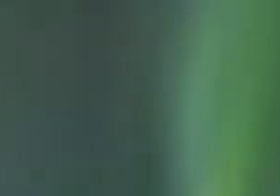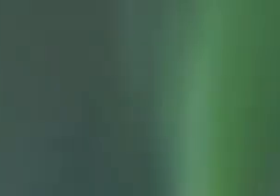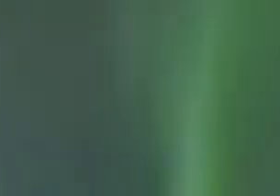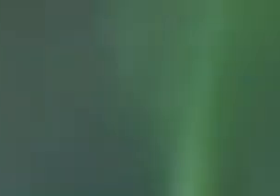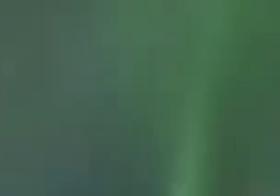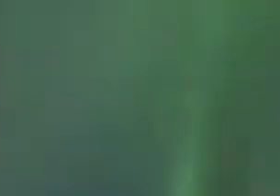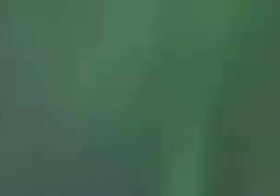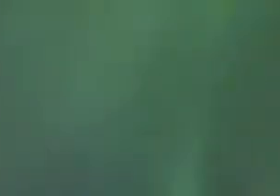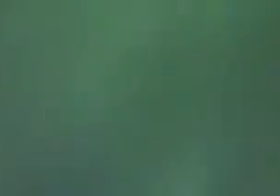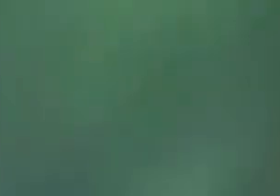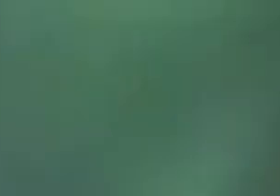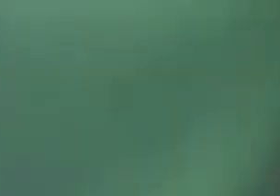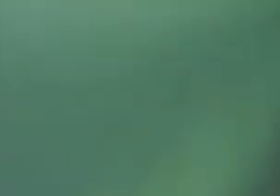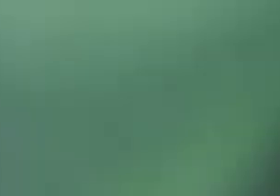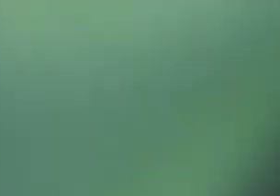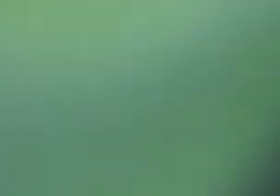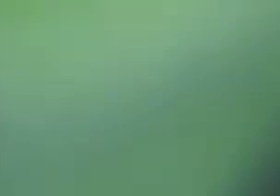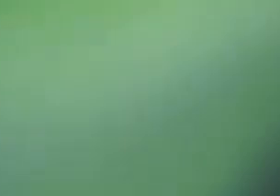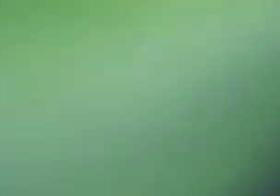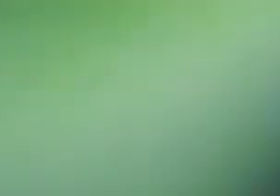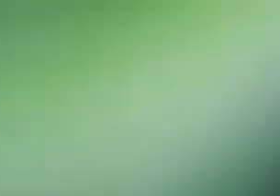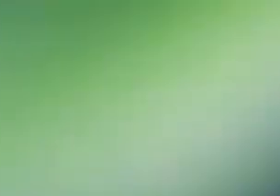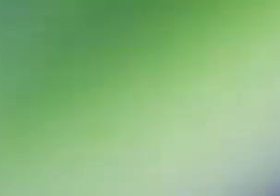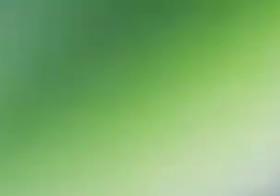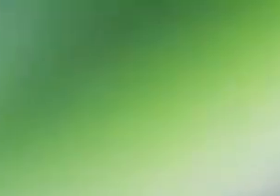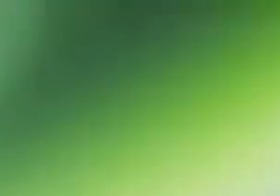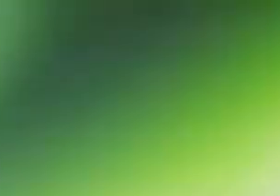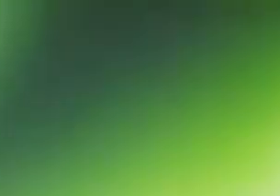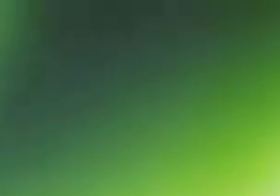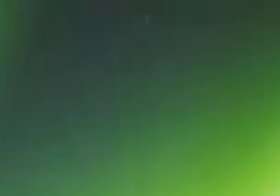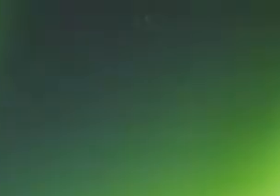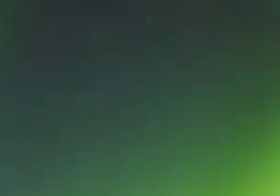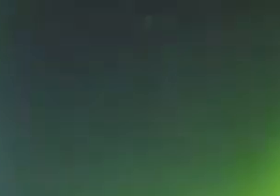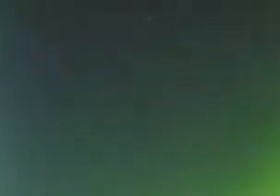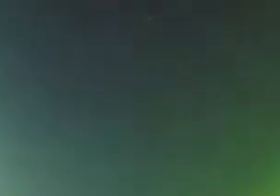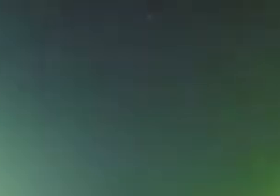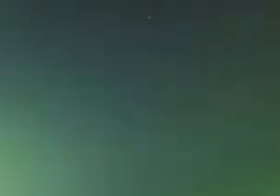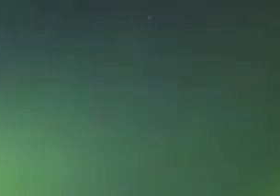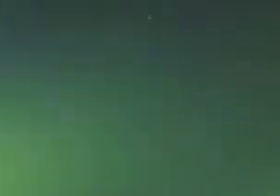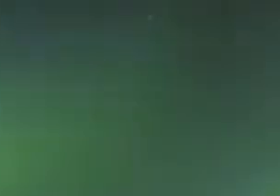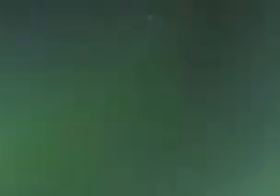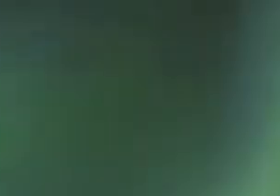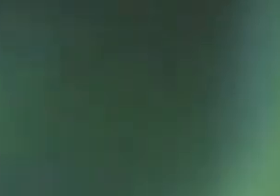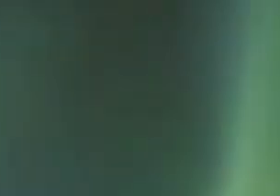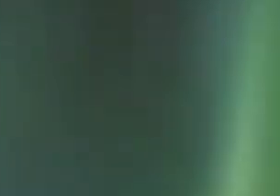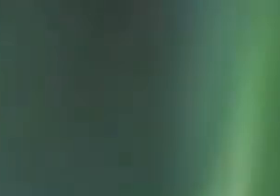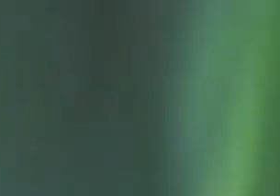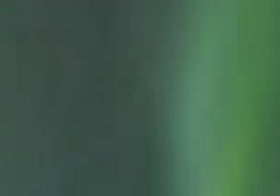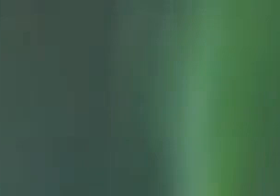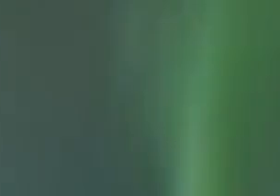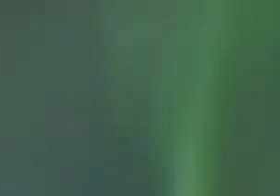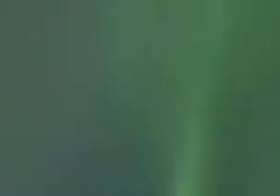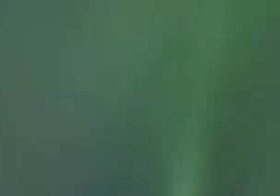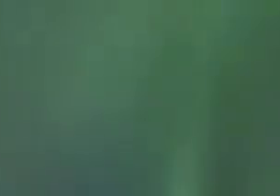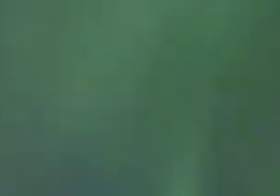your students' information, and especially the question that you're asking, it could be that we could send and forward that voice message